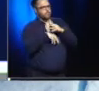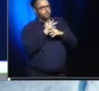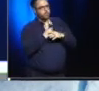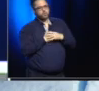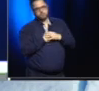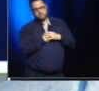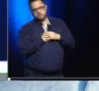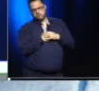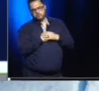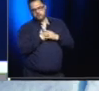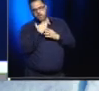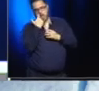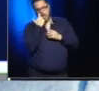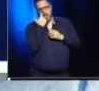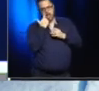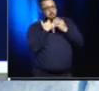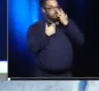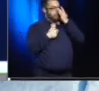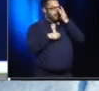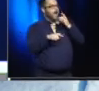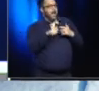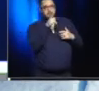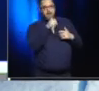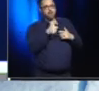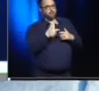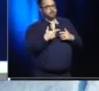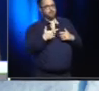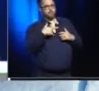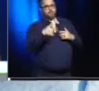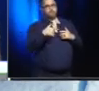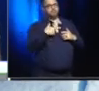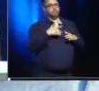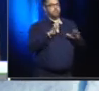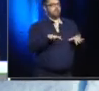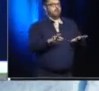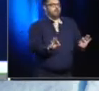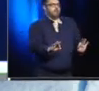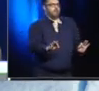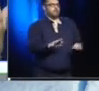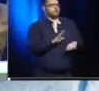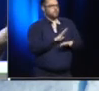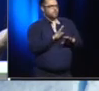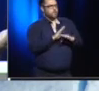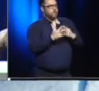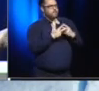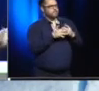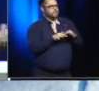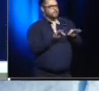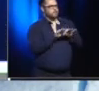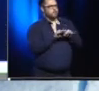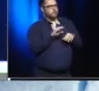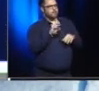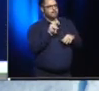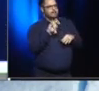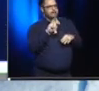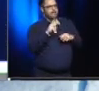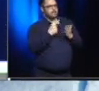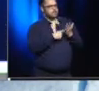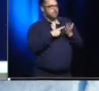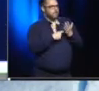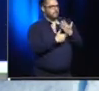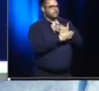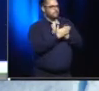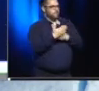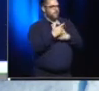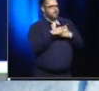Now, I'm not trying to minimise by any means some of the conservation problems that I haven't talked about. Nick Gales gave an excellent talk this morning about whaling in the